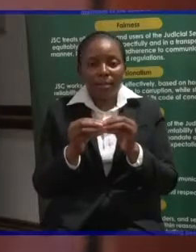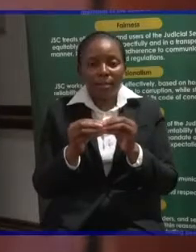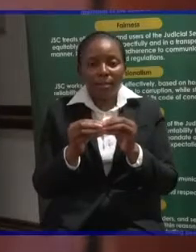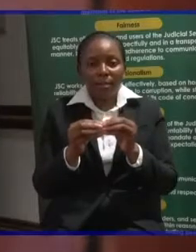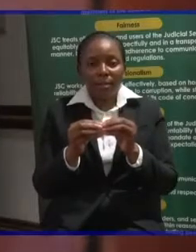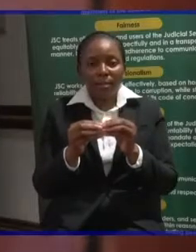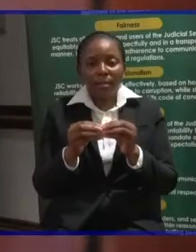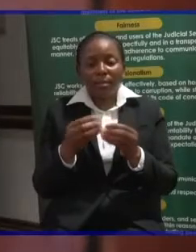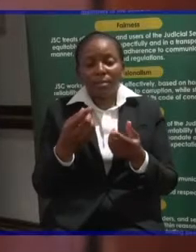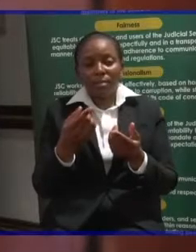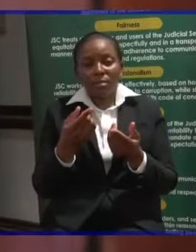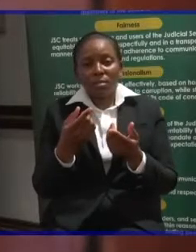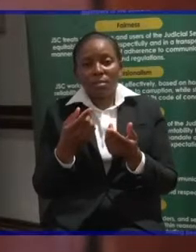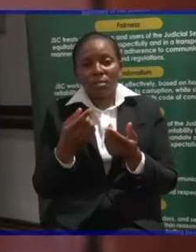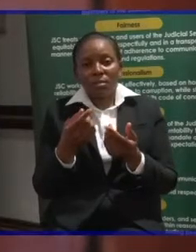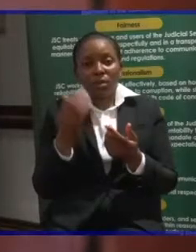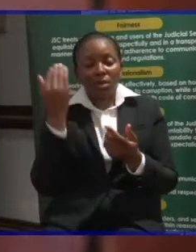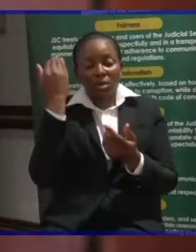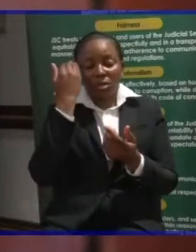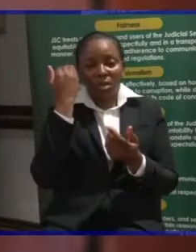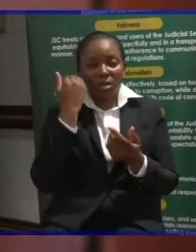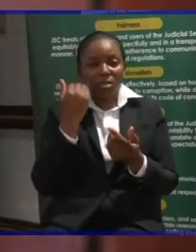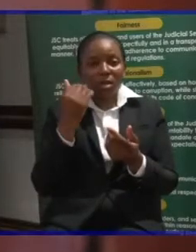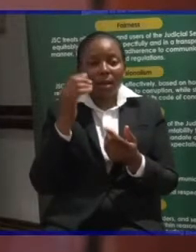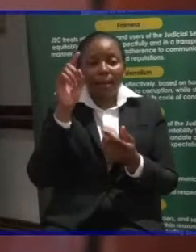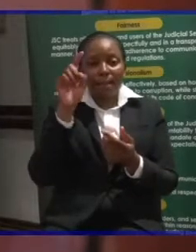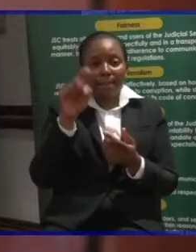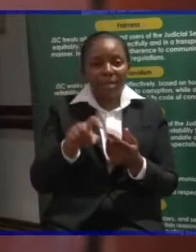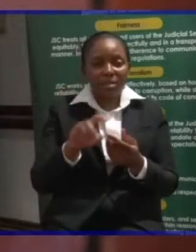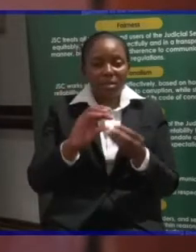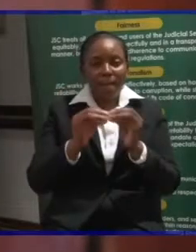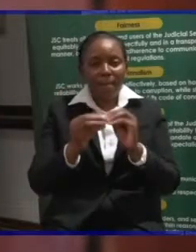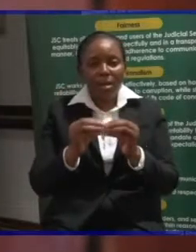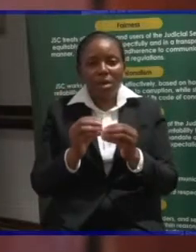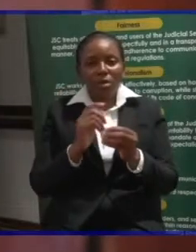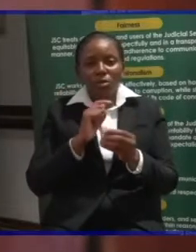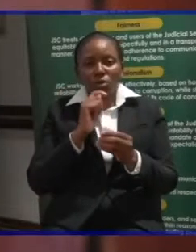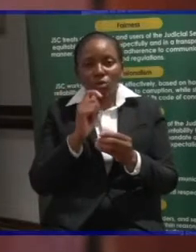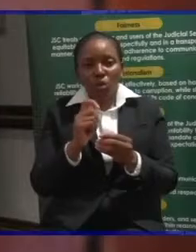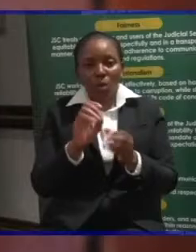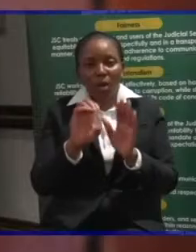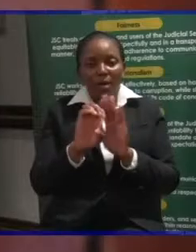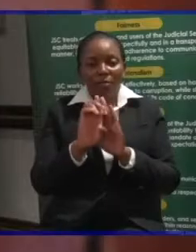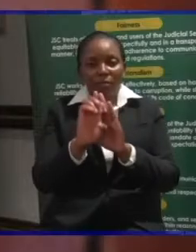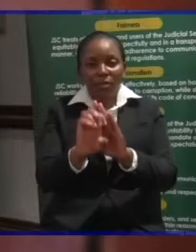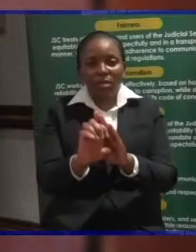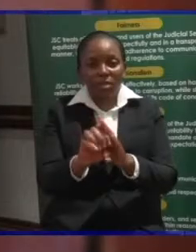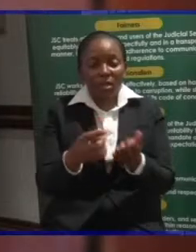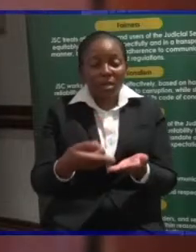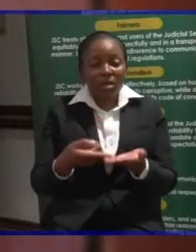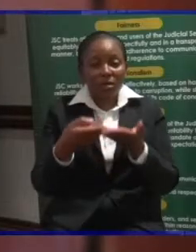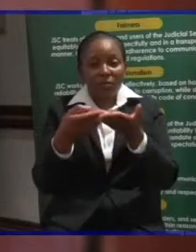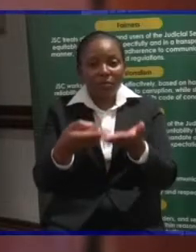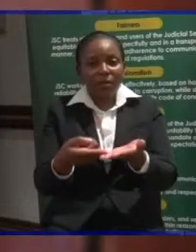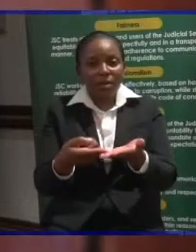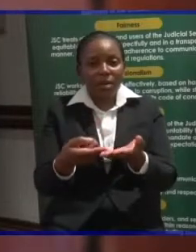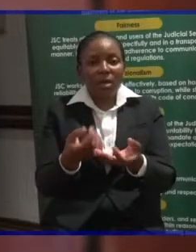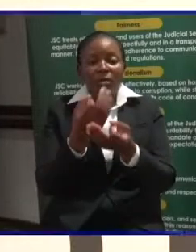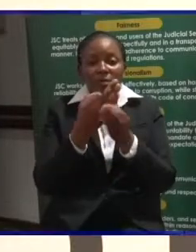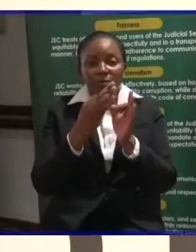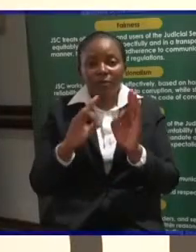is actually mandated to make sure that the evidence is adjusted. So he is at liberty to